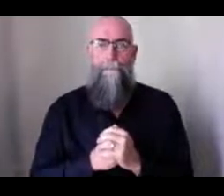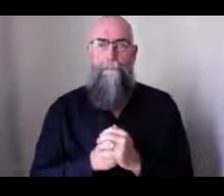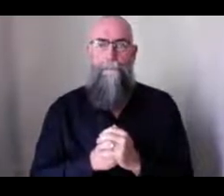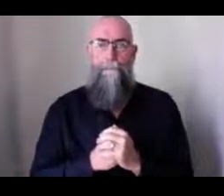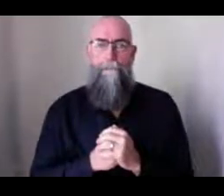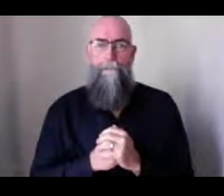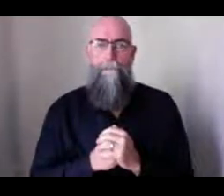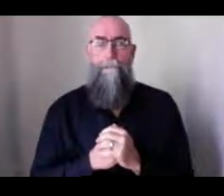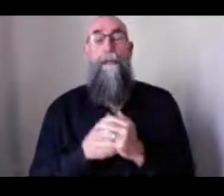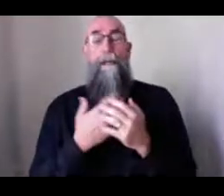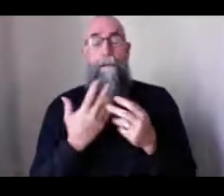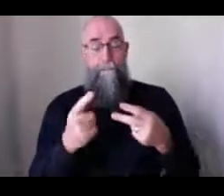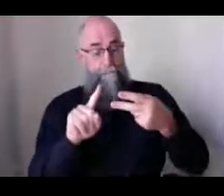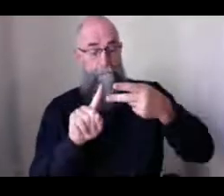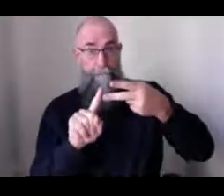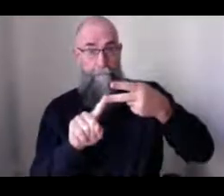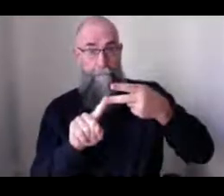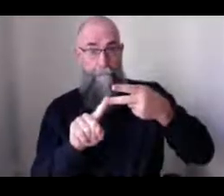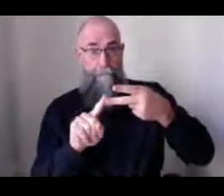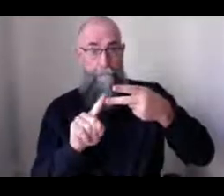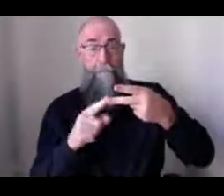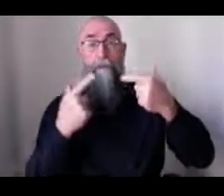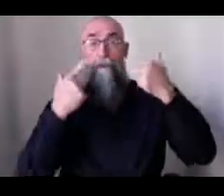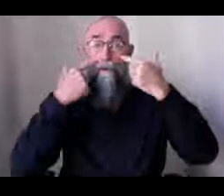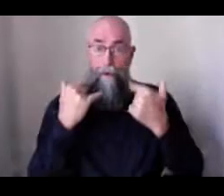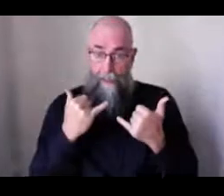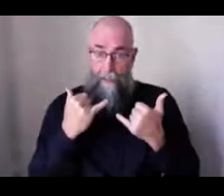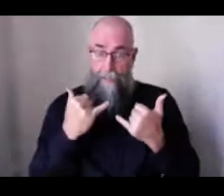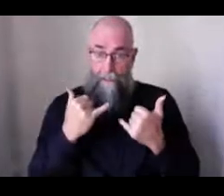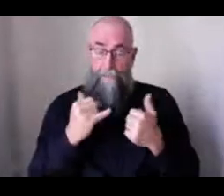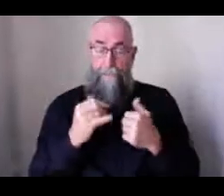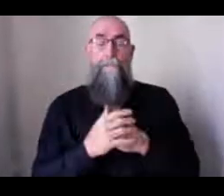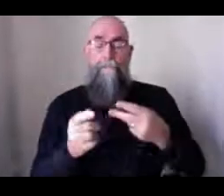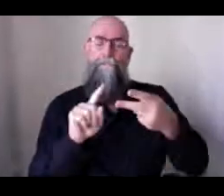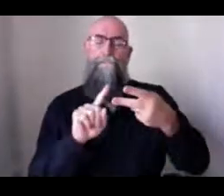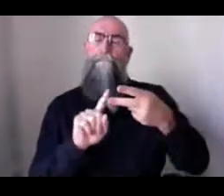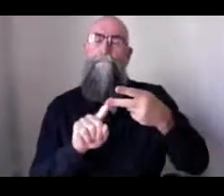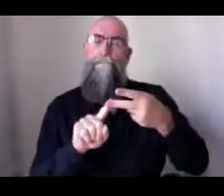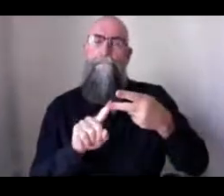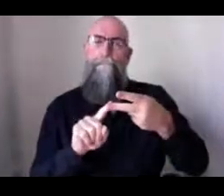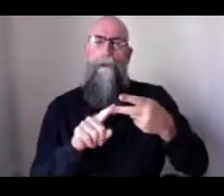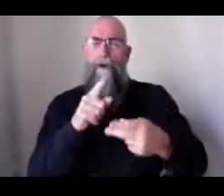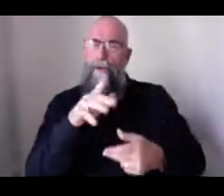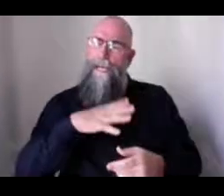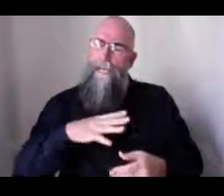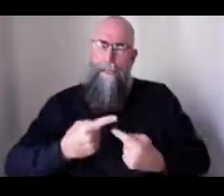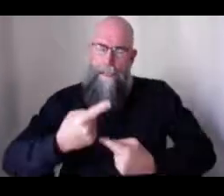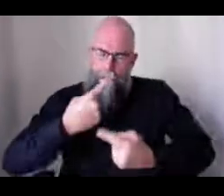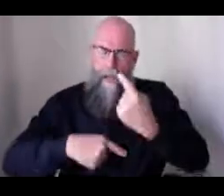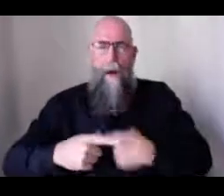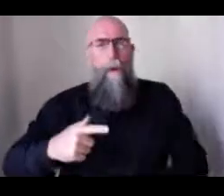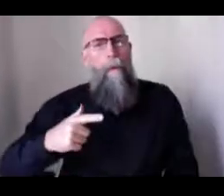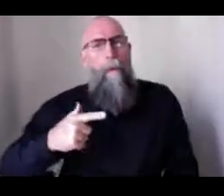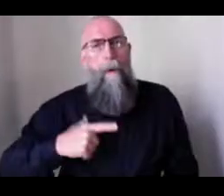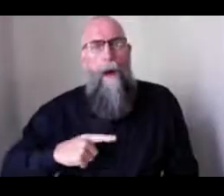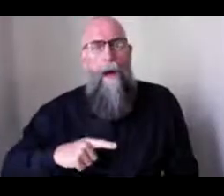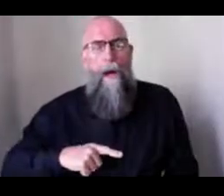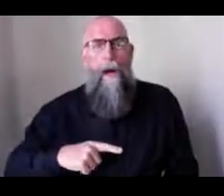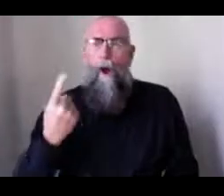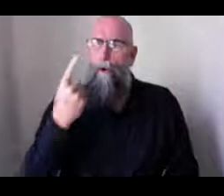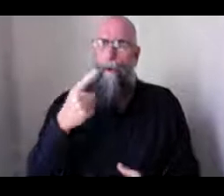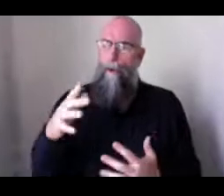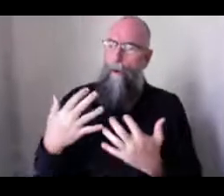So the second main assessment criteria is impact. So this is where you explain why your project matters and who will benefit from it.